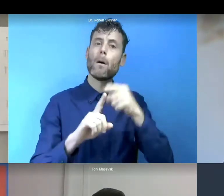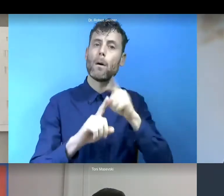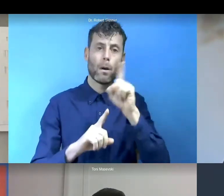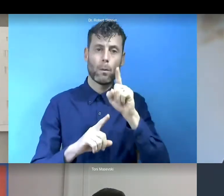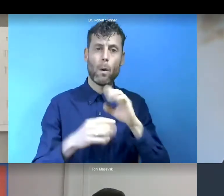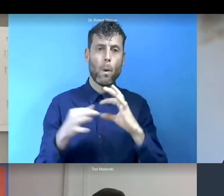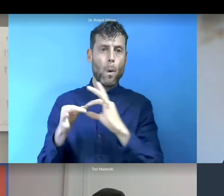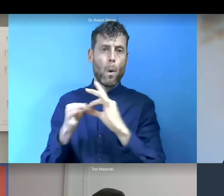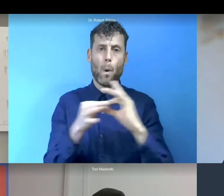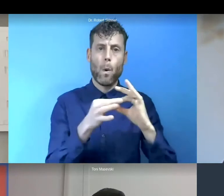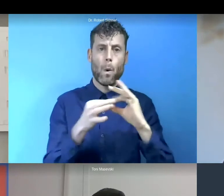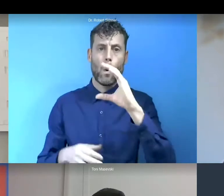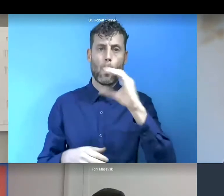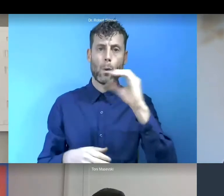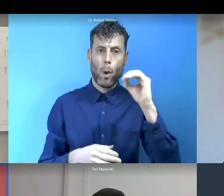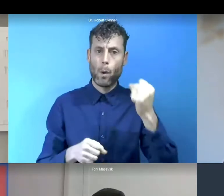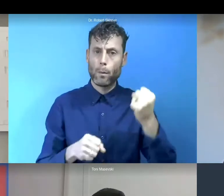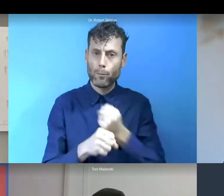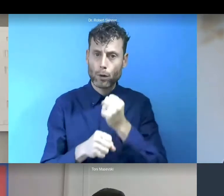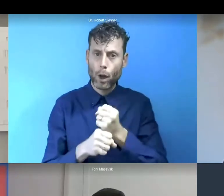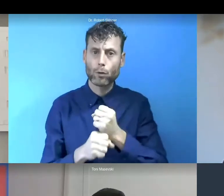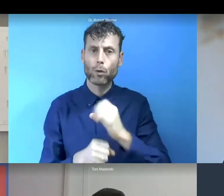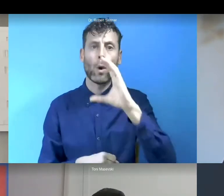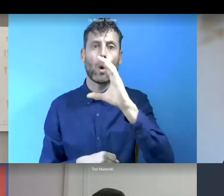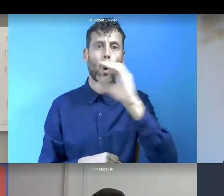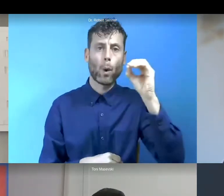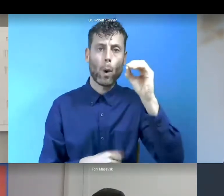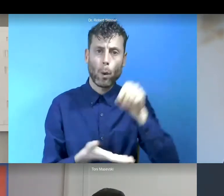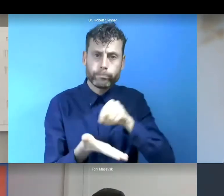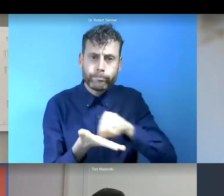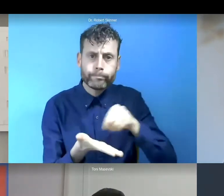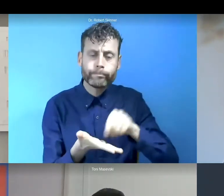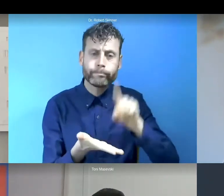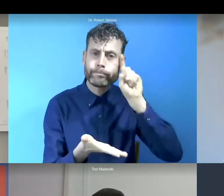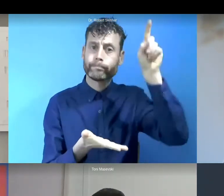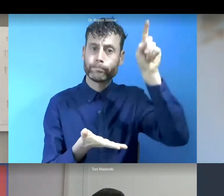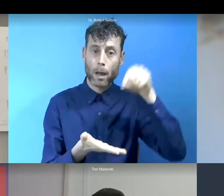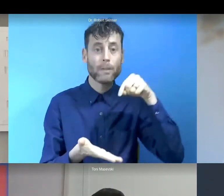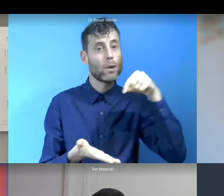work. It's not only the municipality work. It's the work of the community.